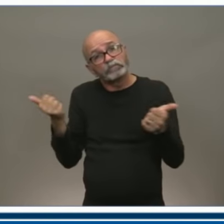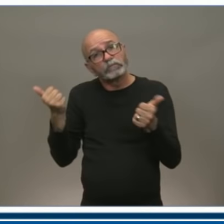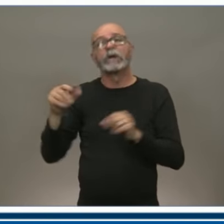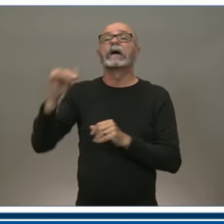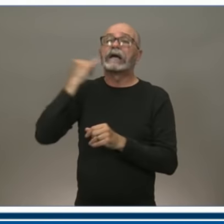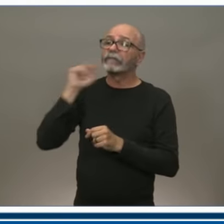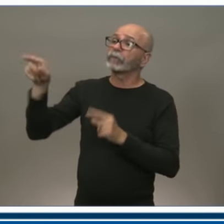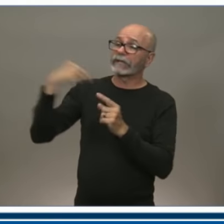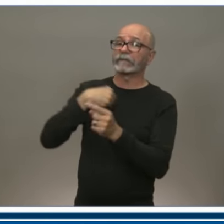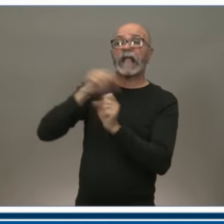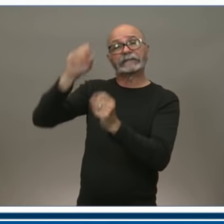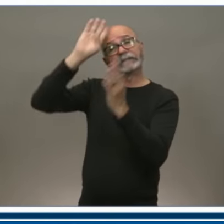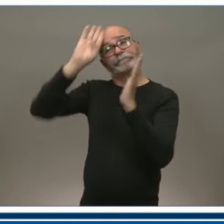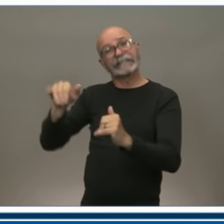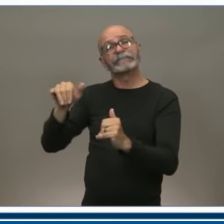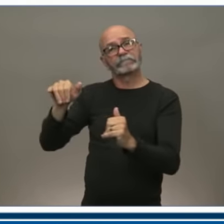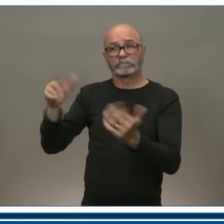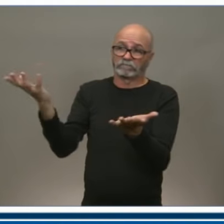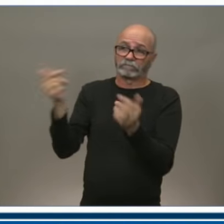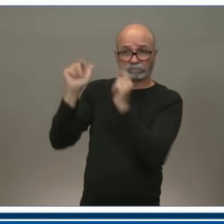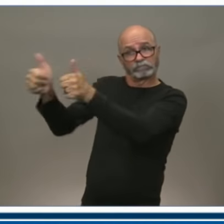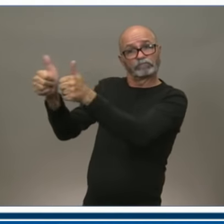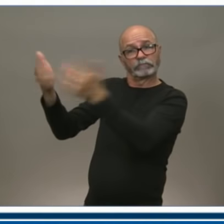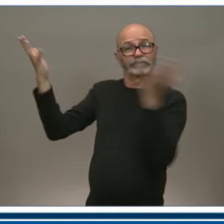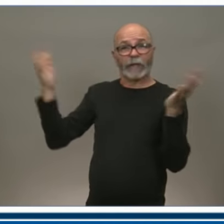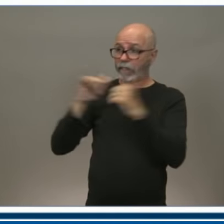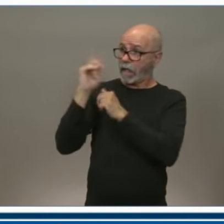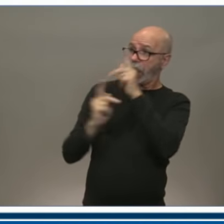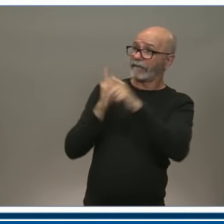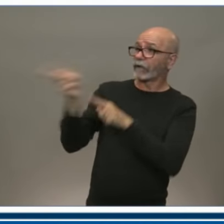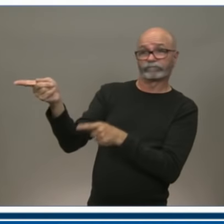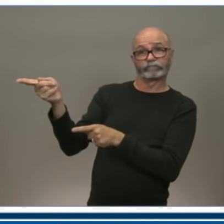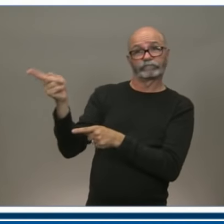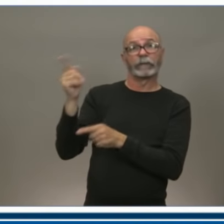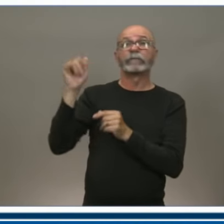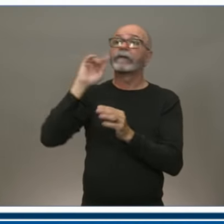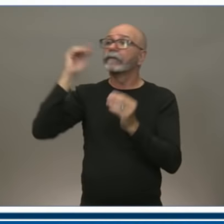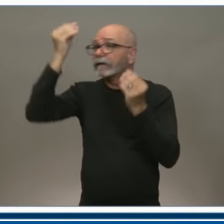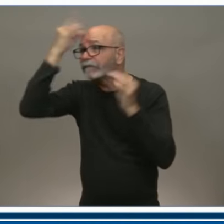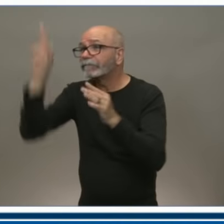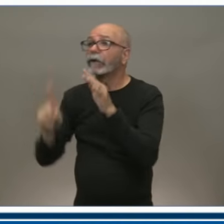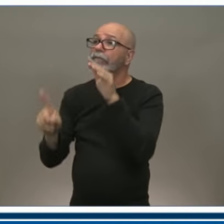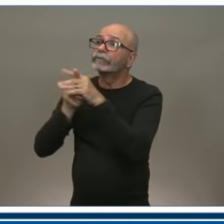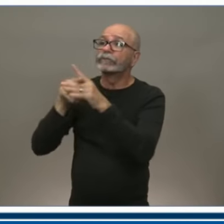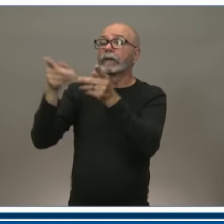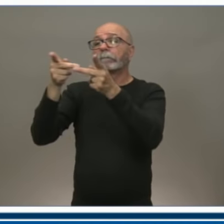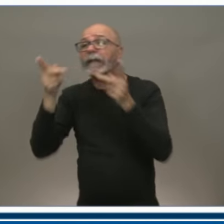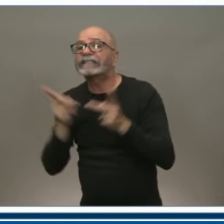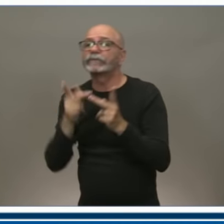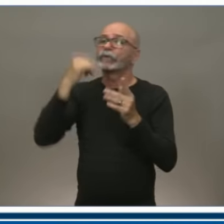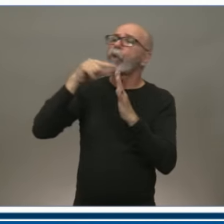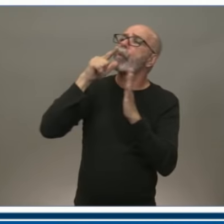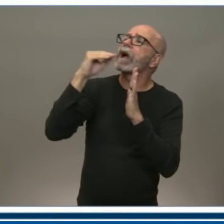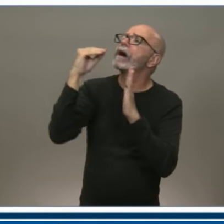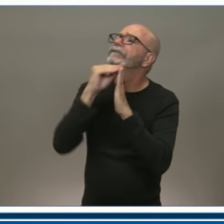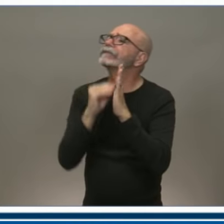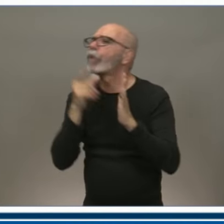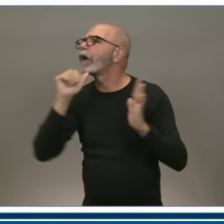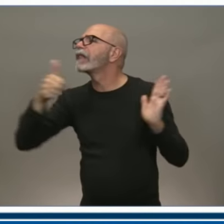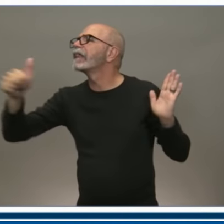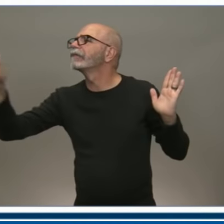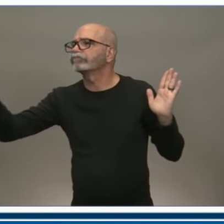that. Because having that information, if there is a case in their business, is very helpful for